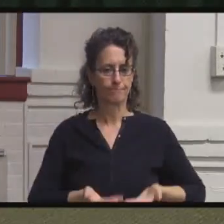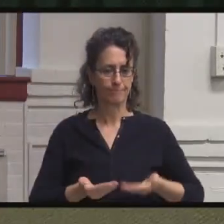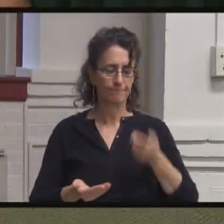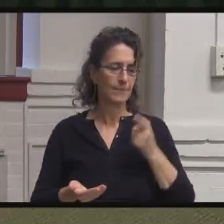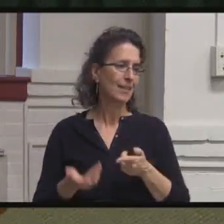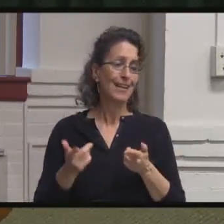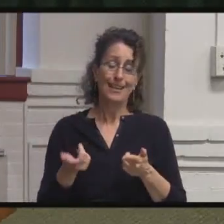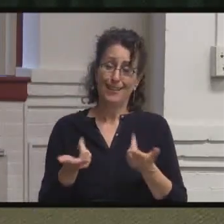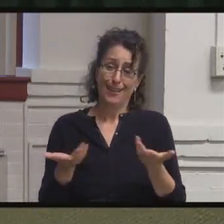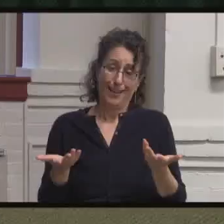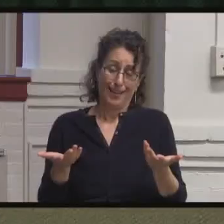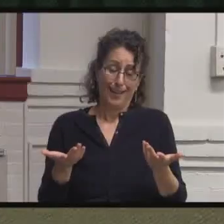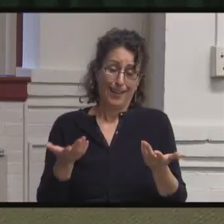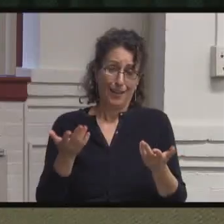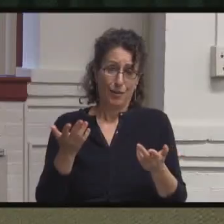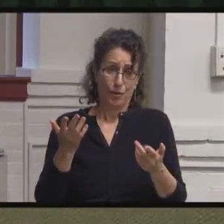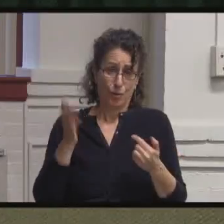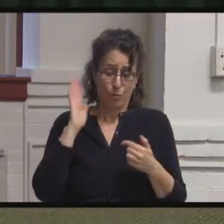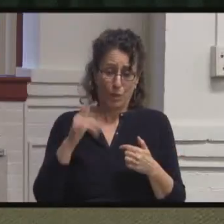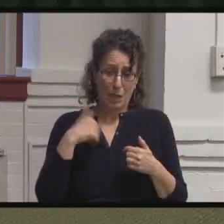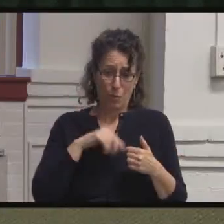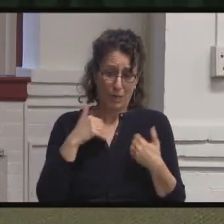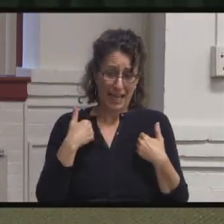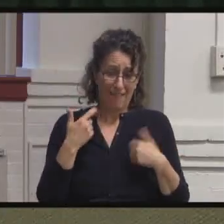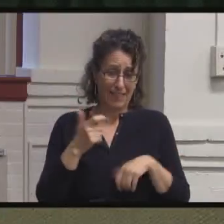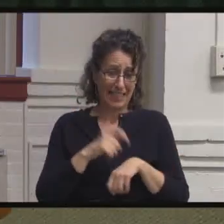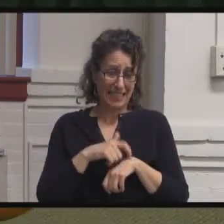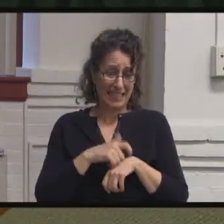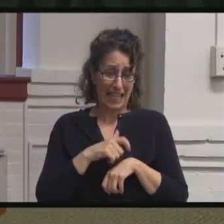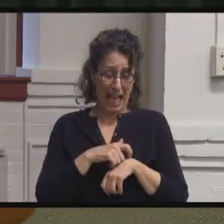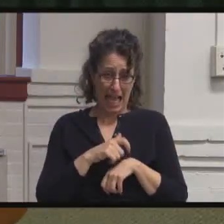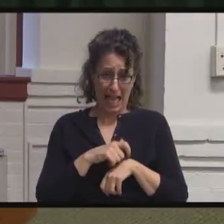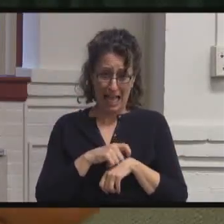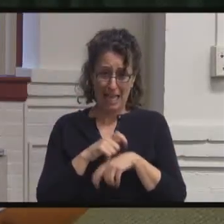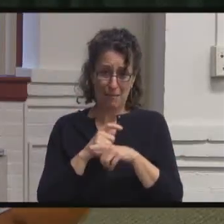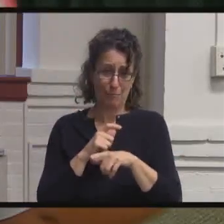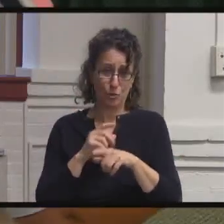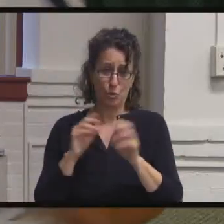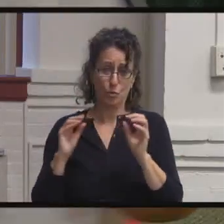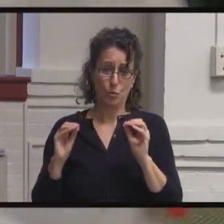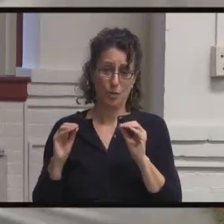it in before we get to start making ice and skating rinks?